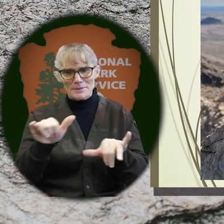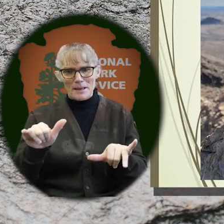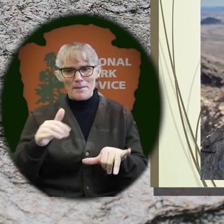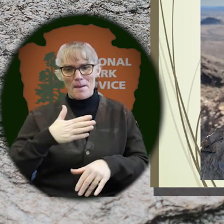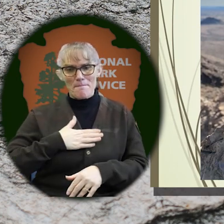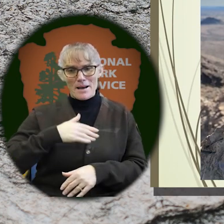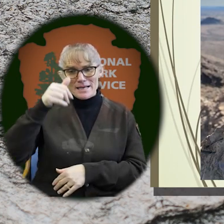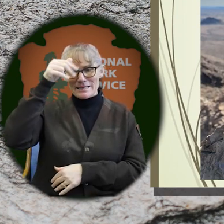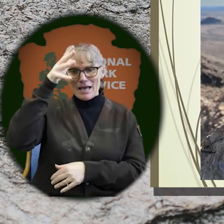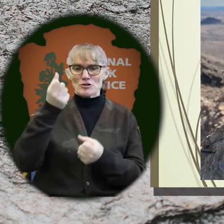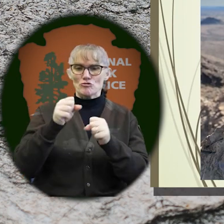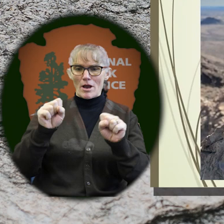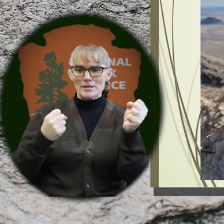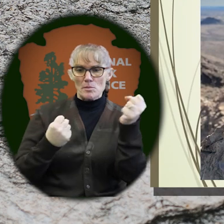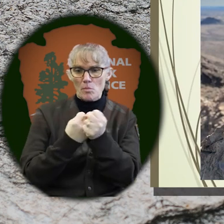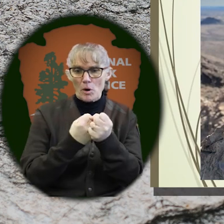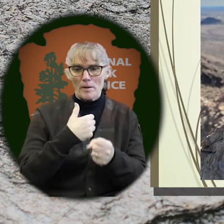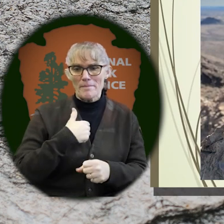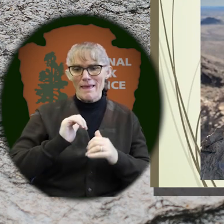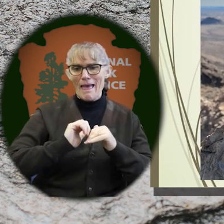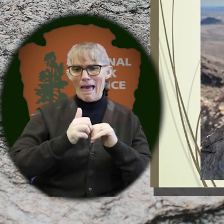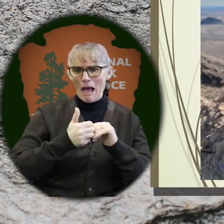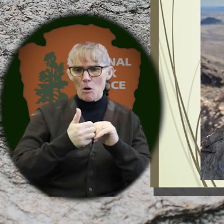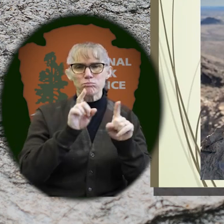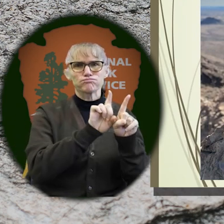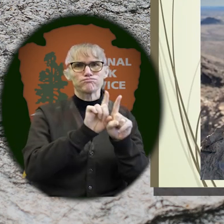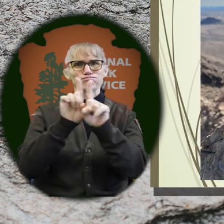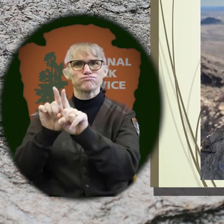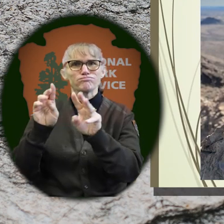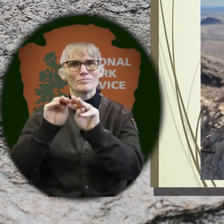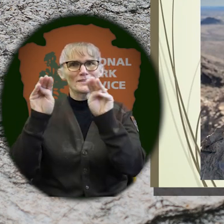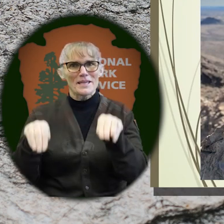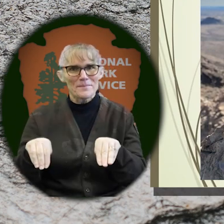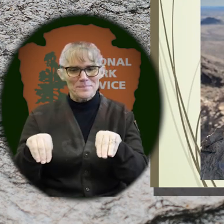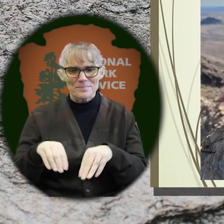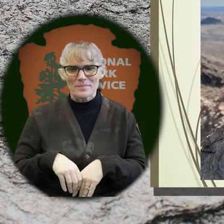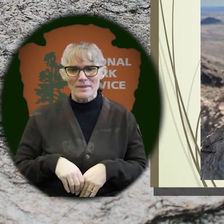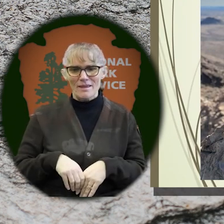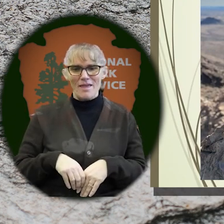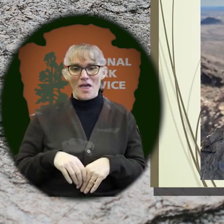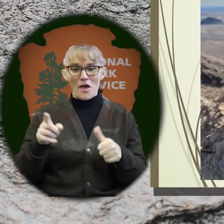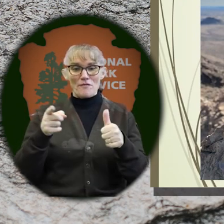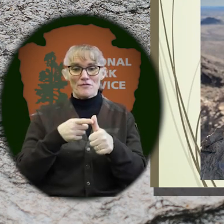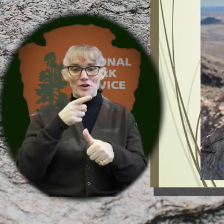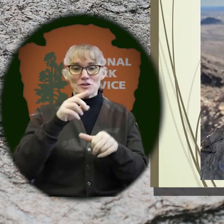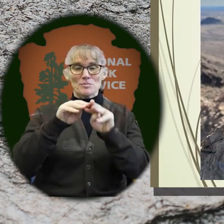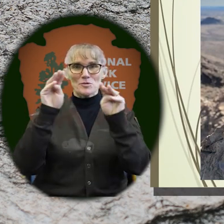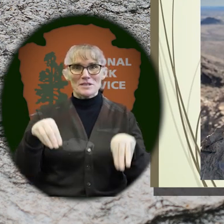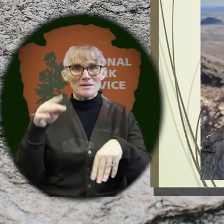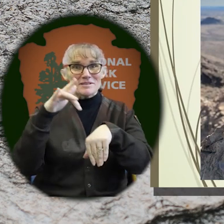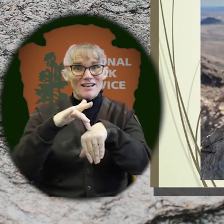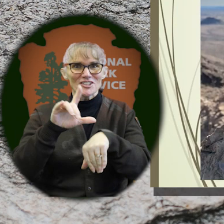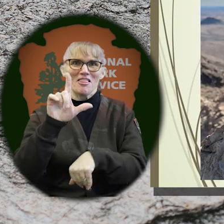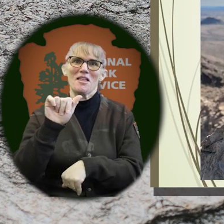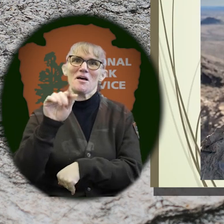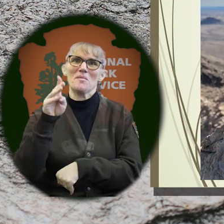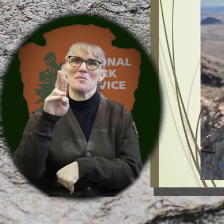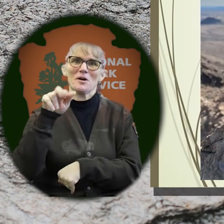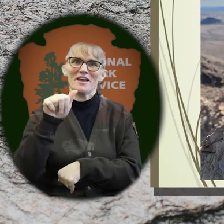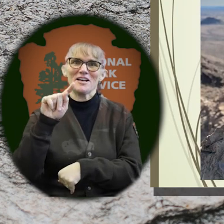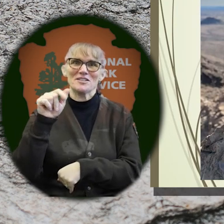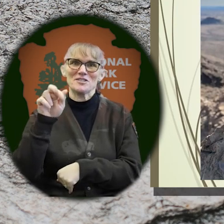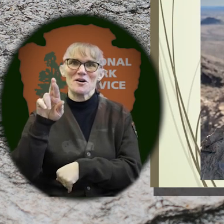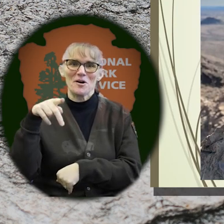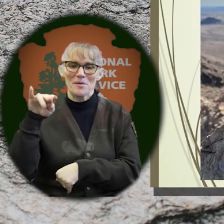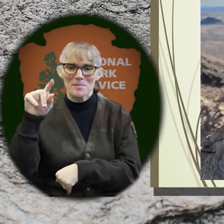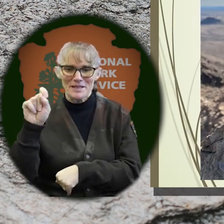to be supportive by taking me to museums. And the Liberia Tar Pits was actually the first museum we did go to. So it